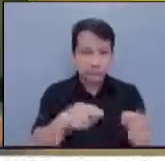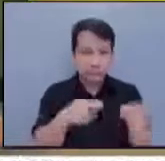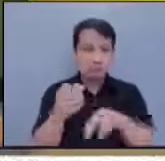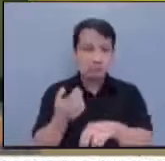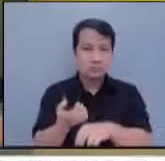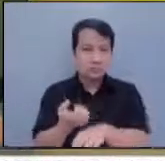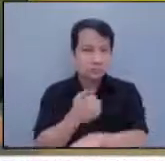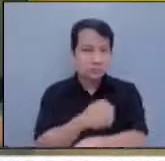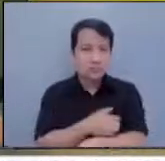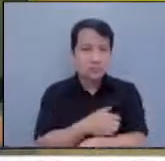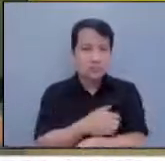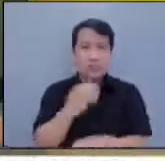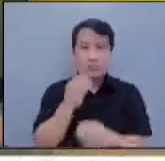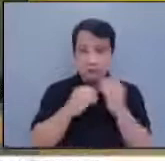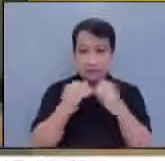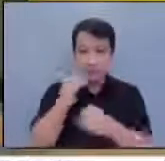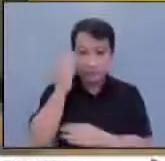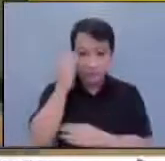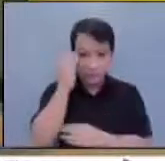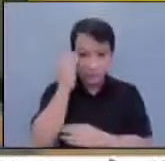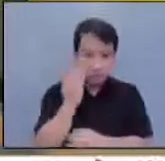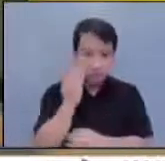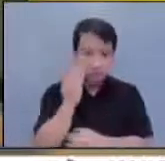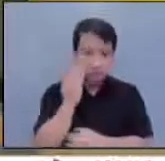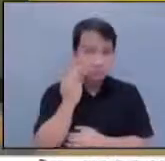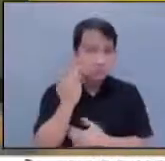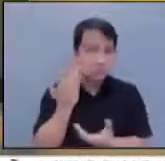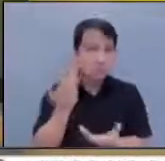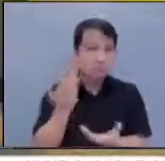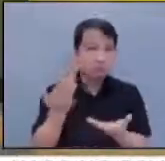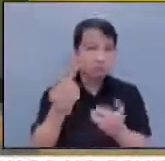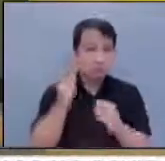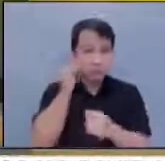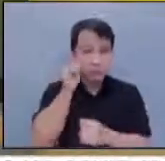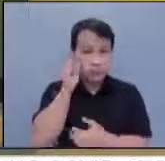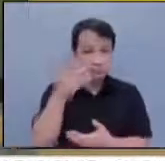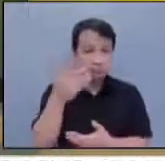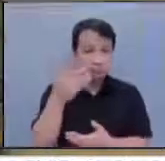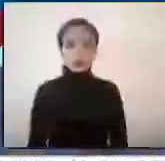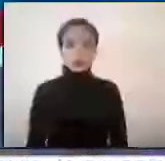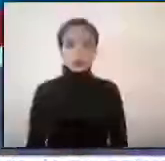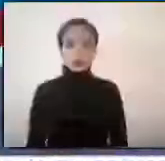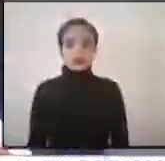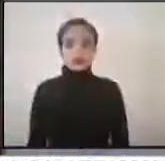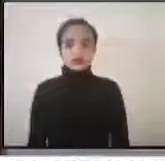food crisis. Si Alan Francisco sa Italia. Rise and shine, Alan!